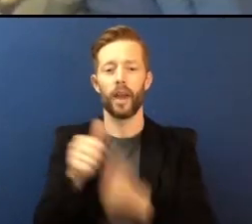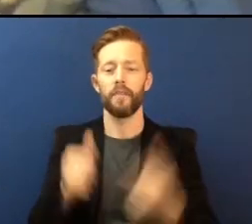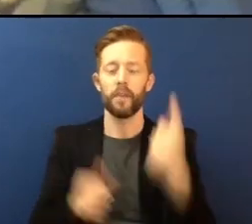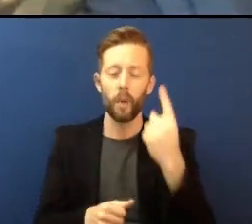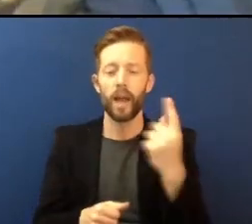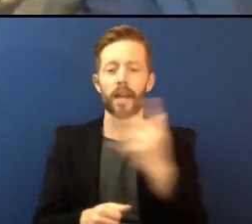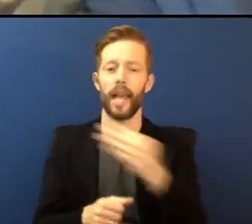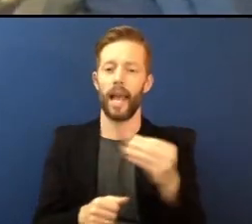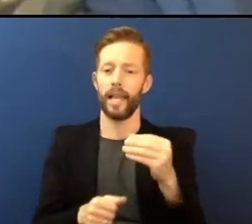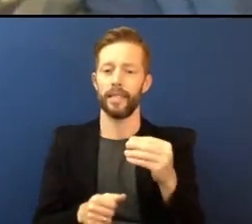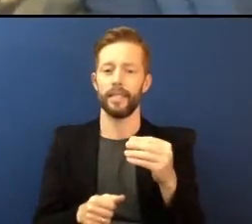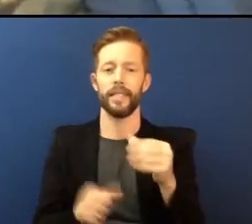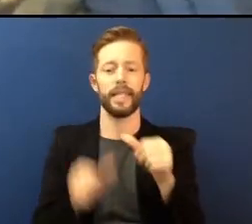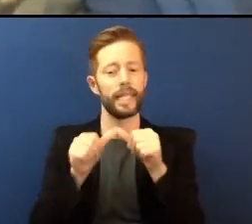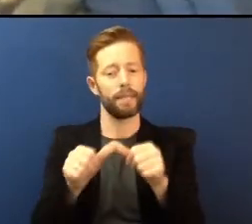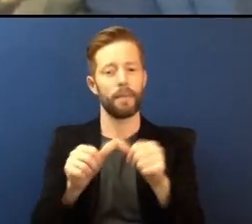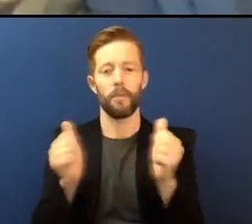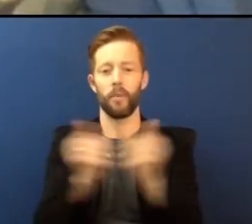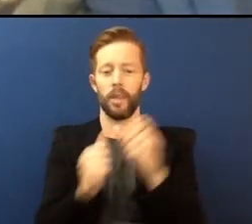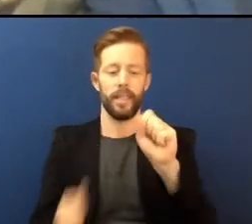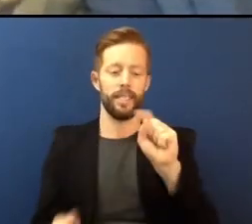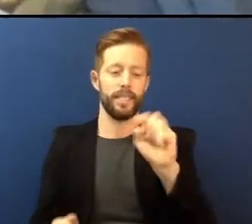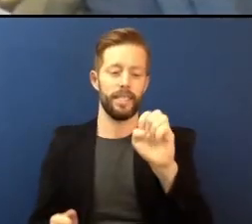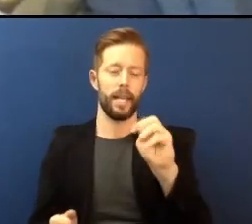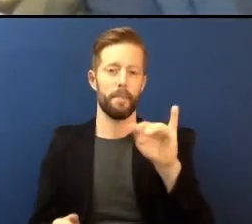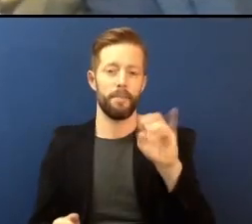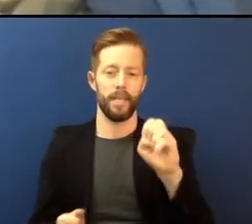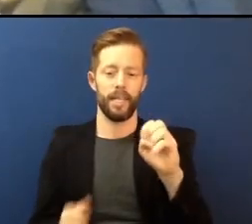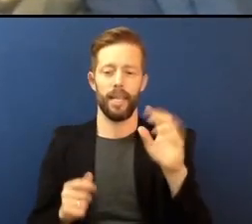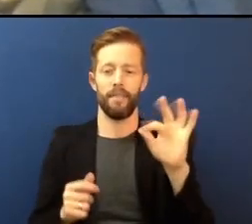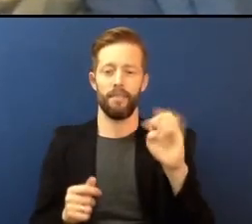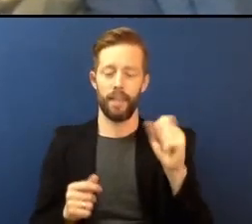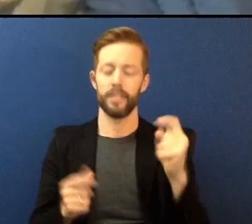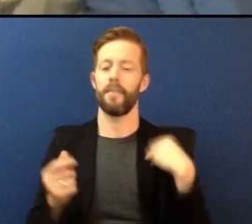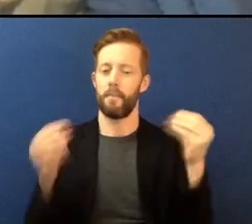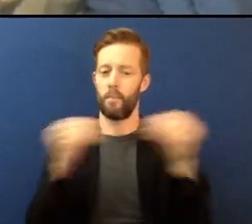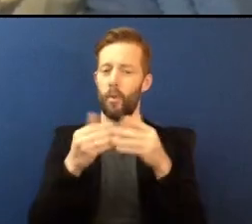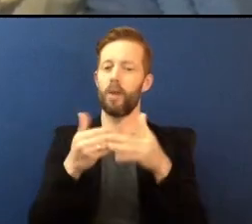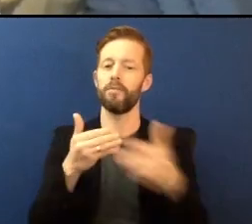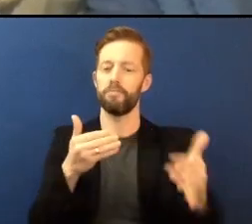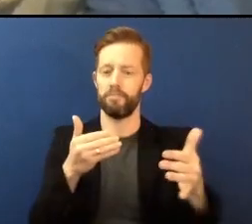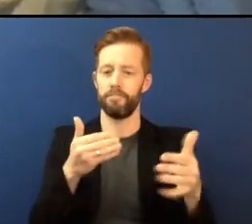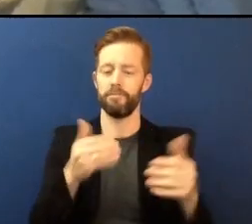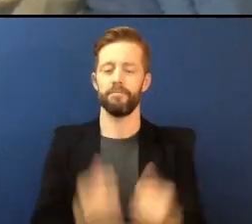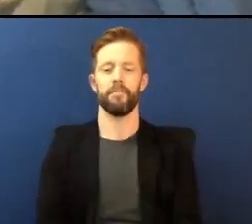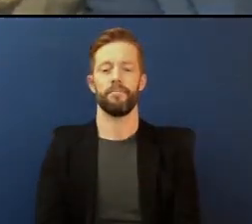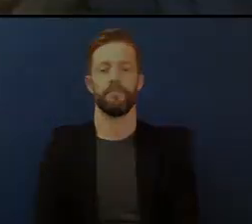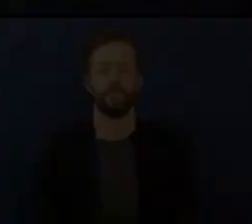important area. Thanks, everybody, and keep up with STEMIEFest. There's a lot more to come.